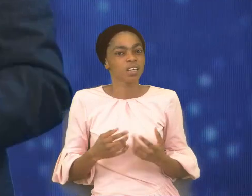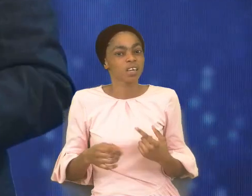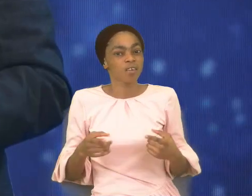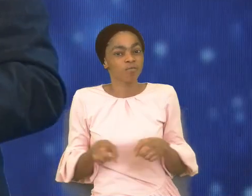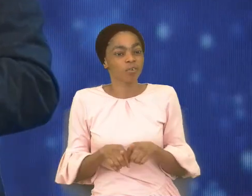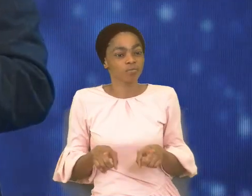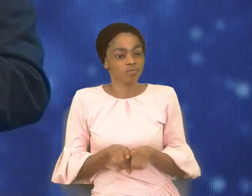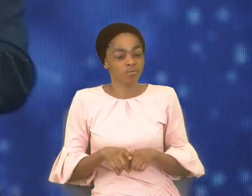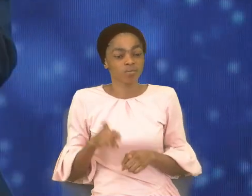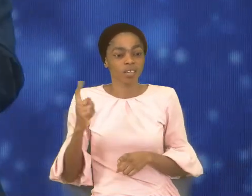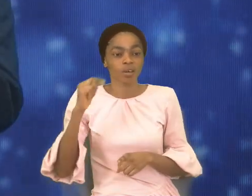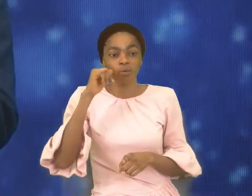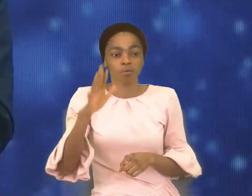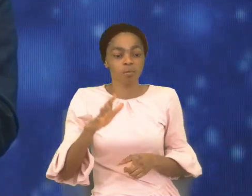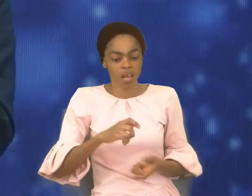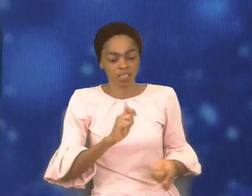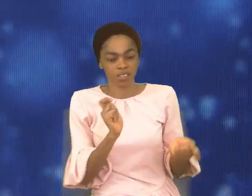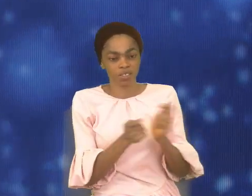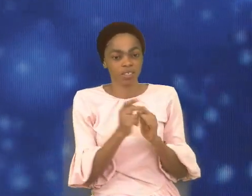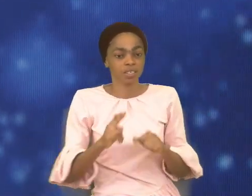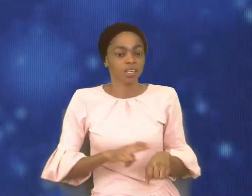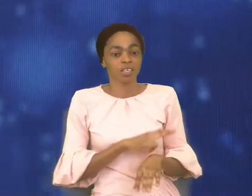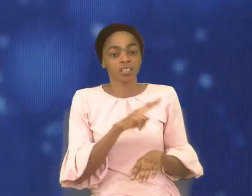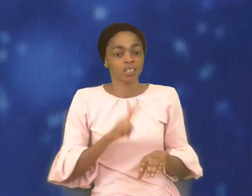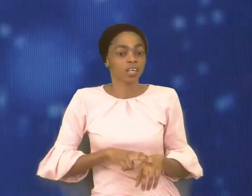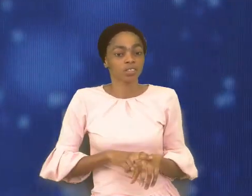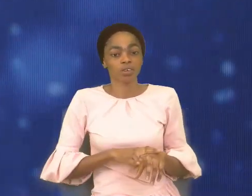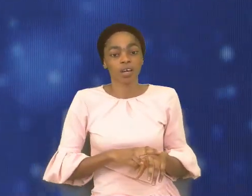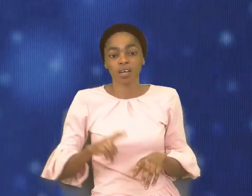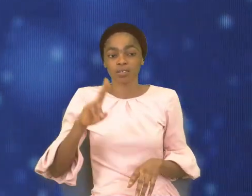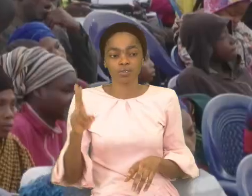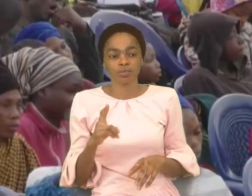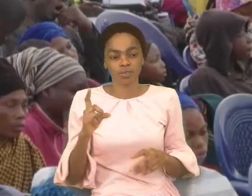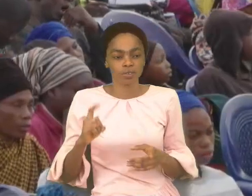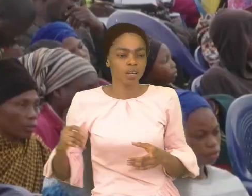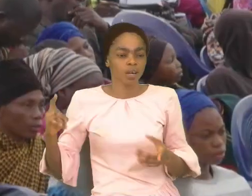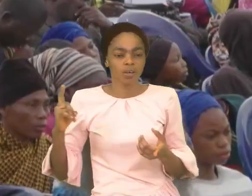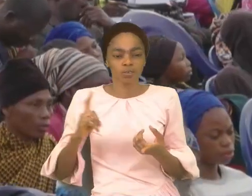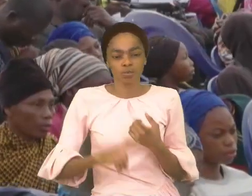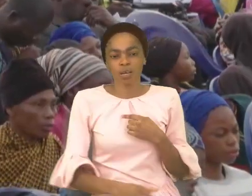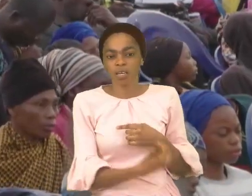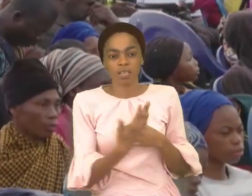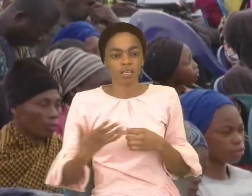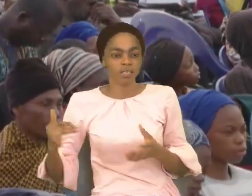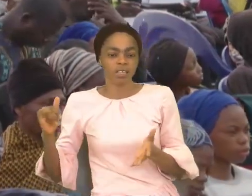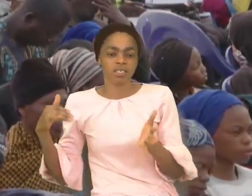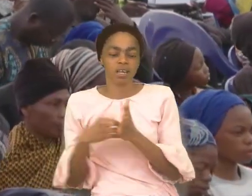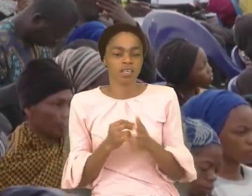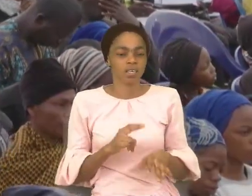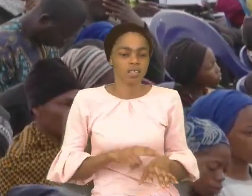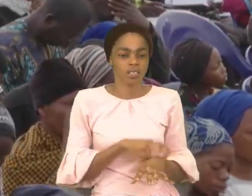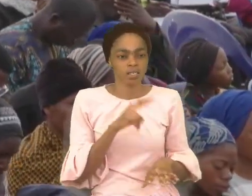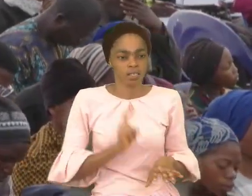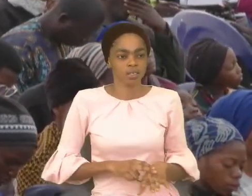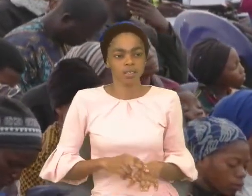which is against nature. Verse 27, in verse 27, and likewise also the men, the